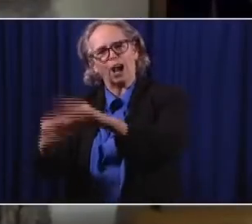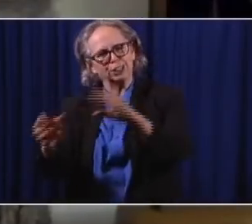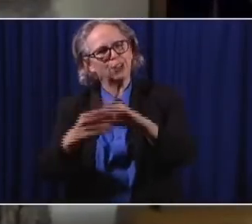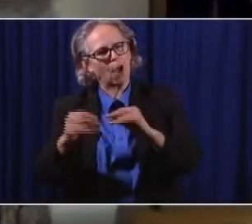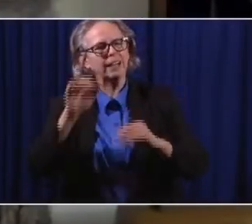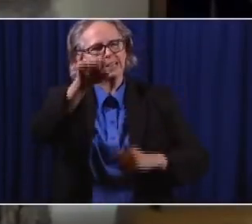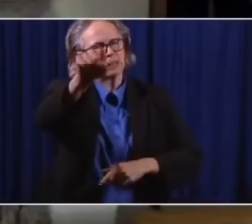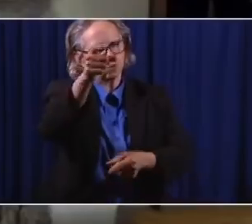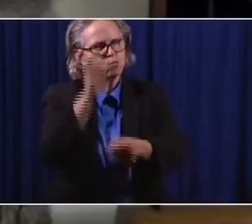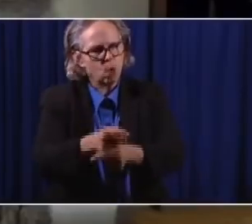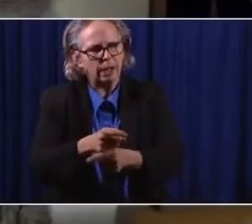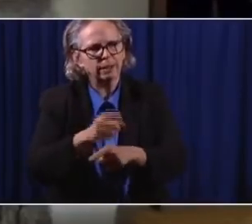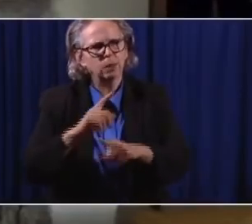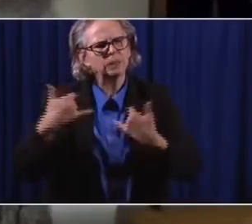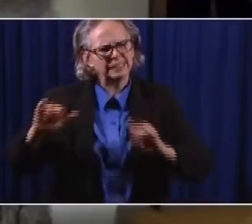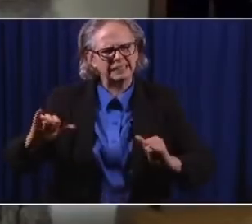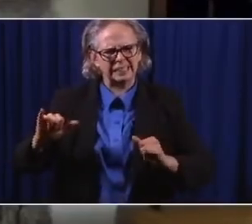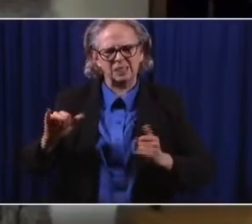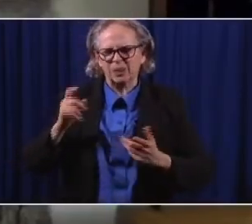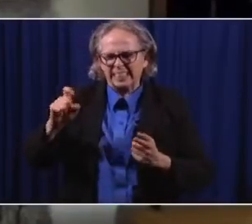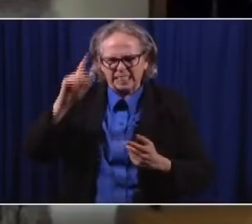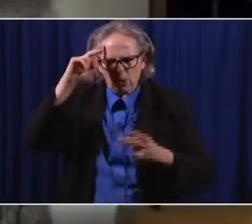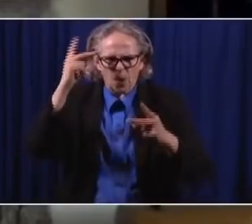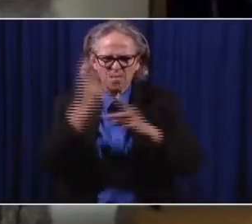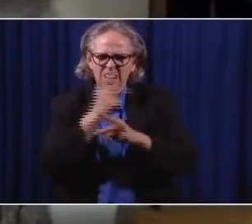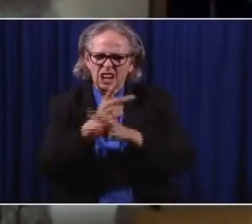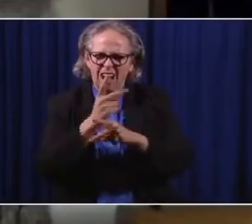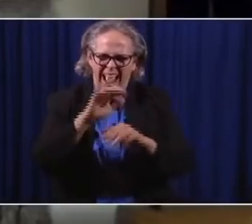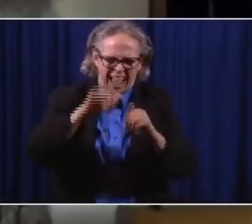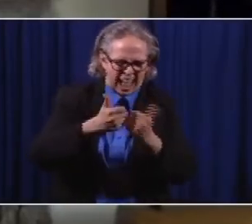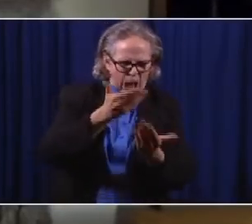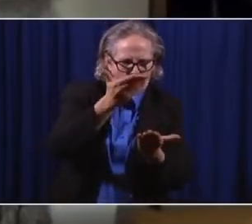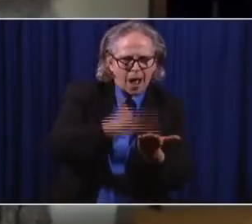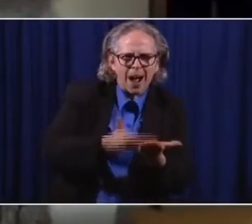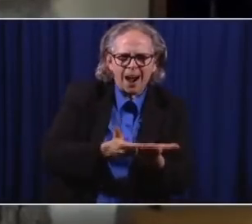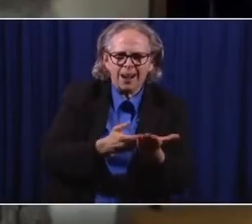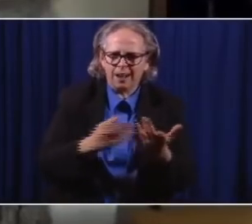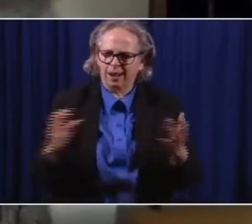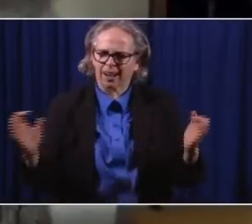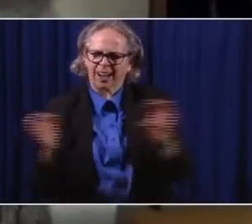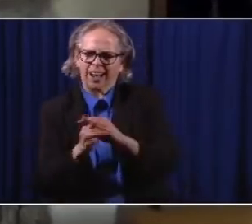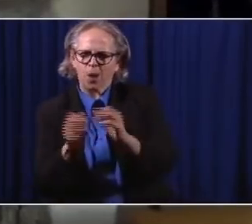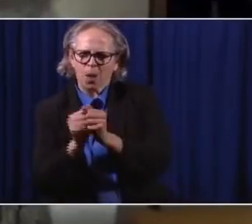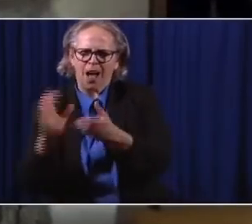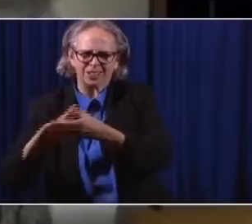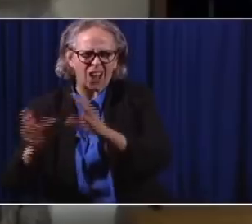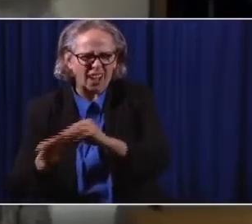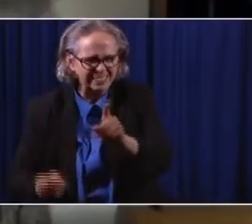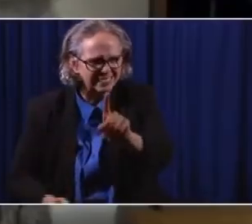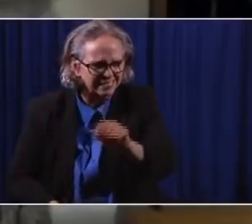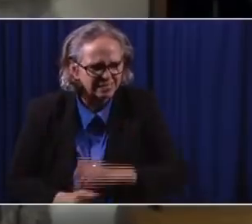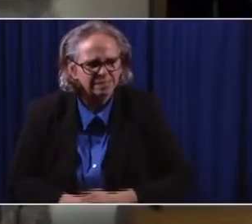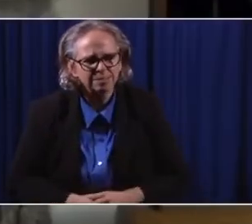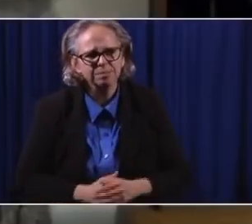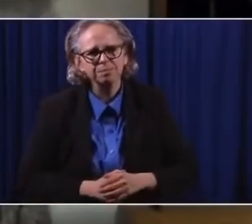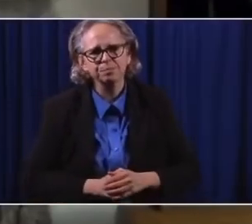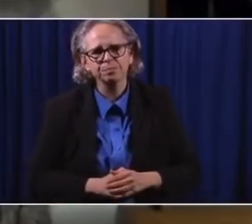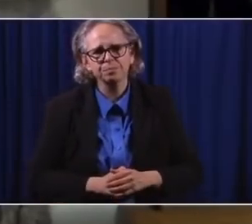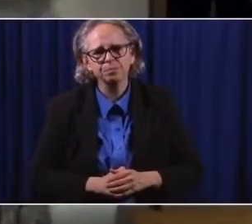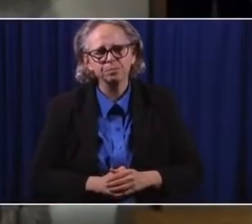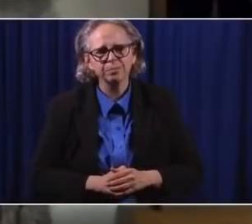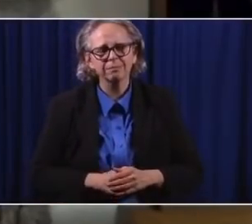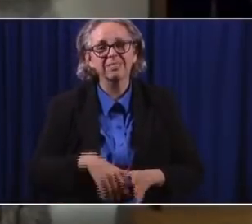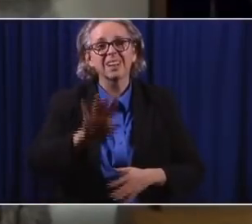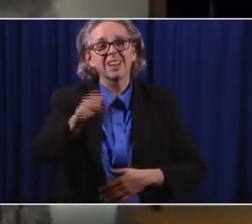of, what comes up in an interview. But I would even say to tell you that even when we get